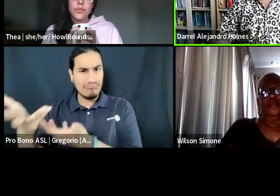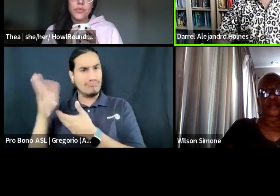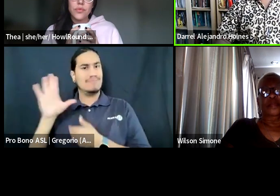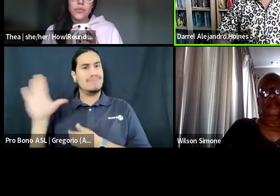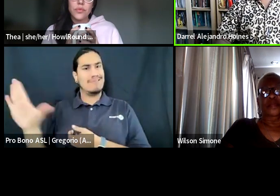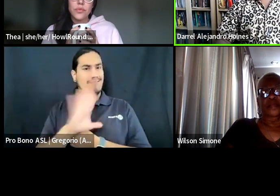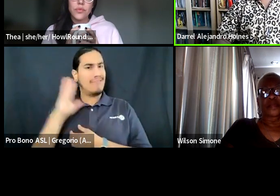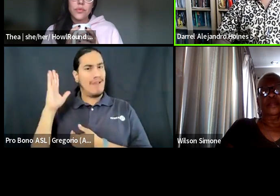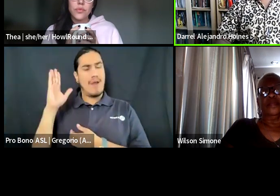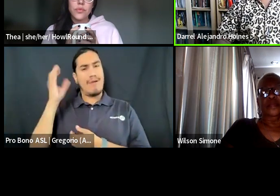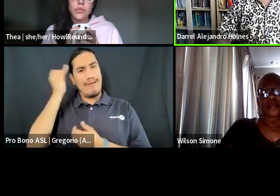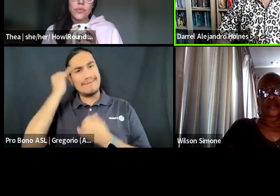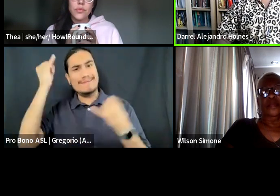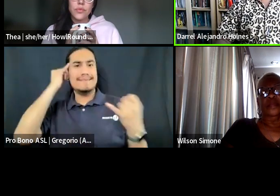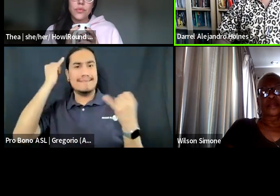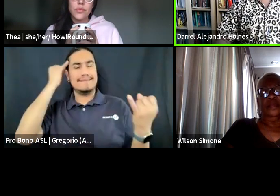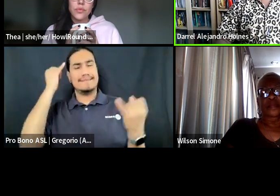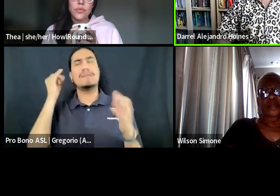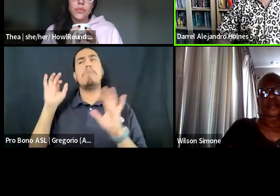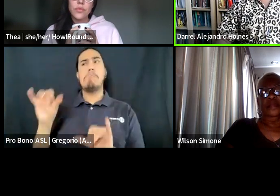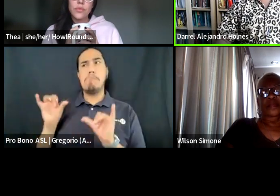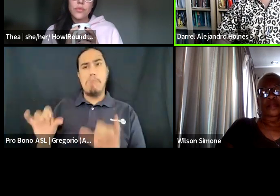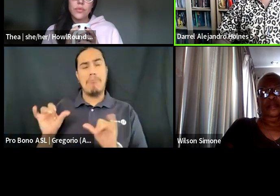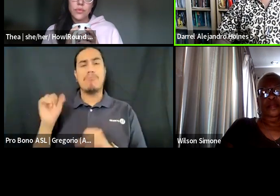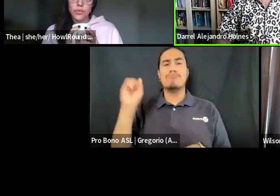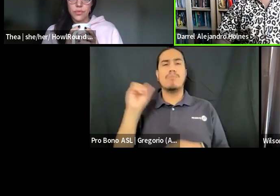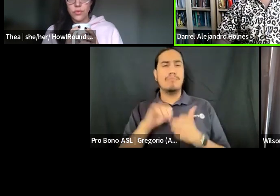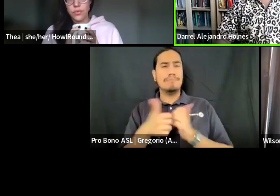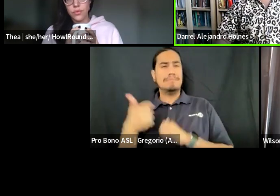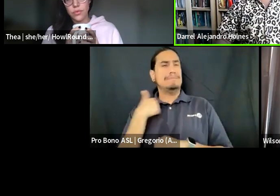think so much of the way that we're